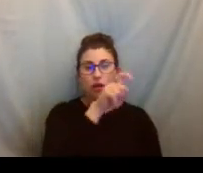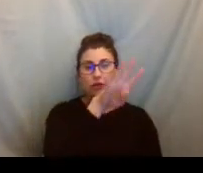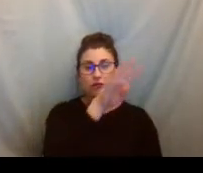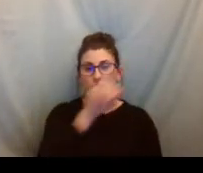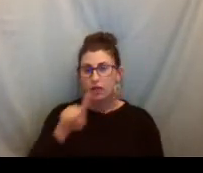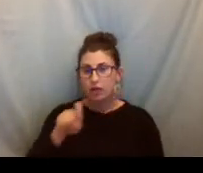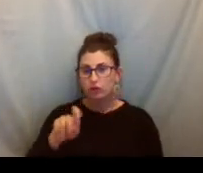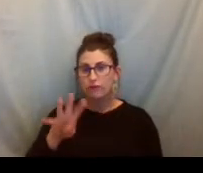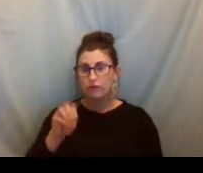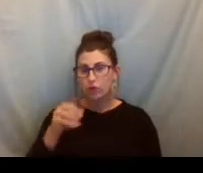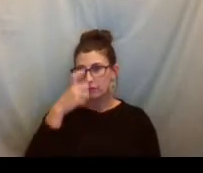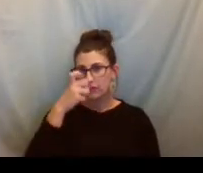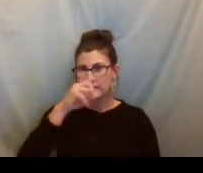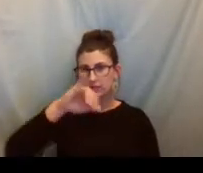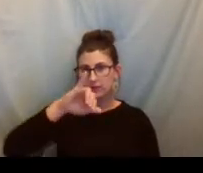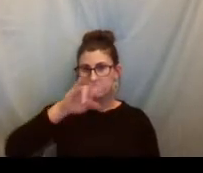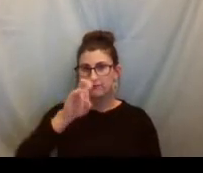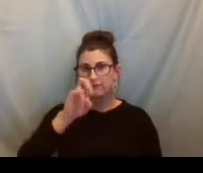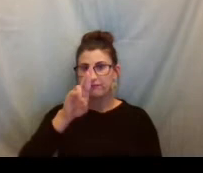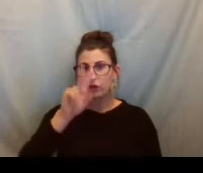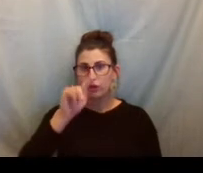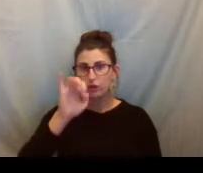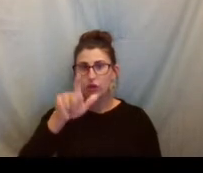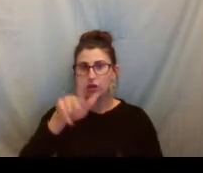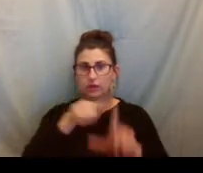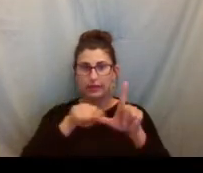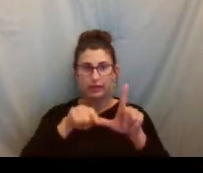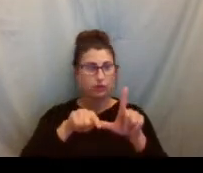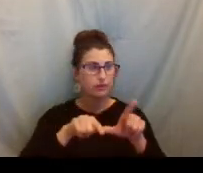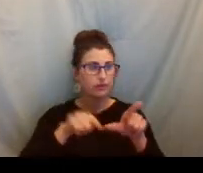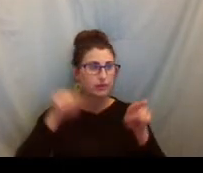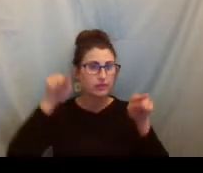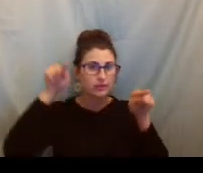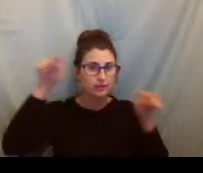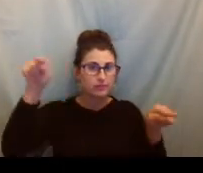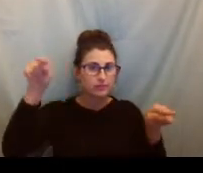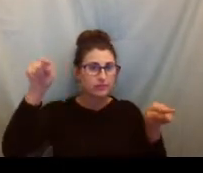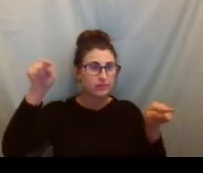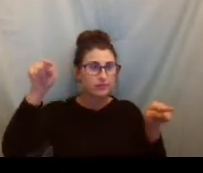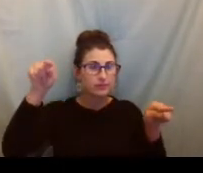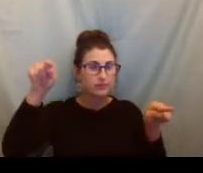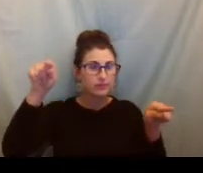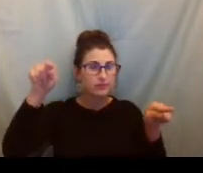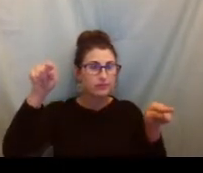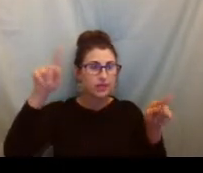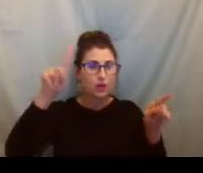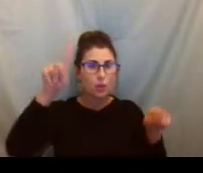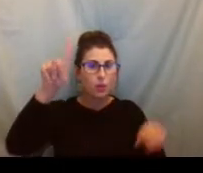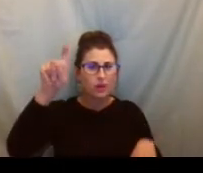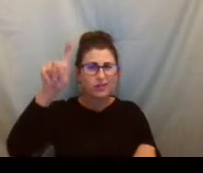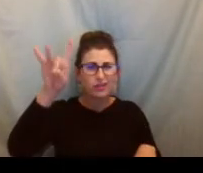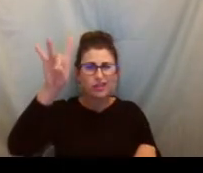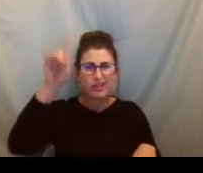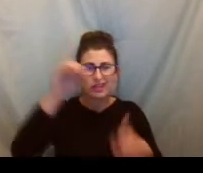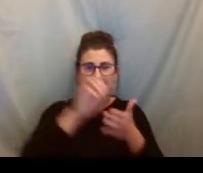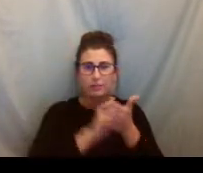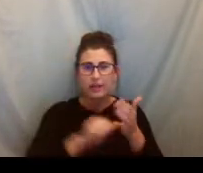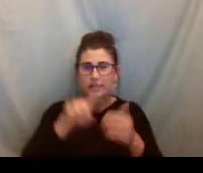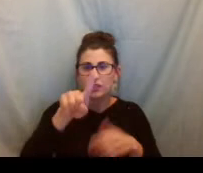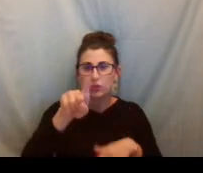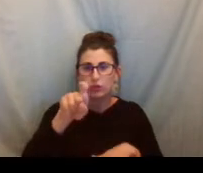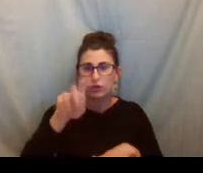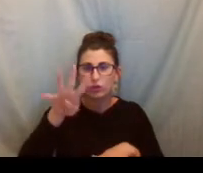to get to this one, this is a supplementary angle to this one. So I know that 180